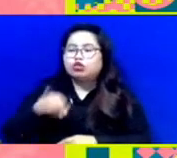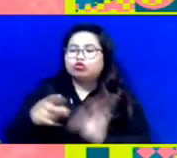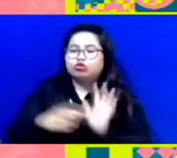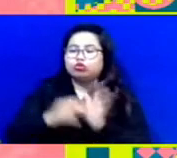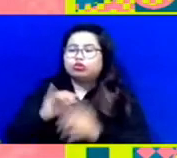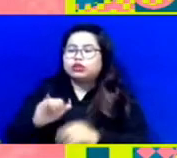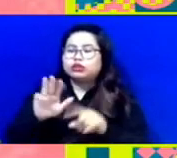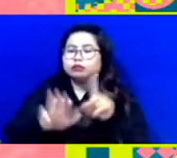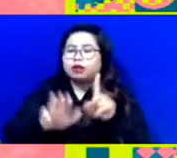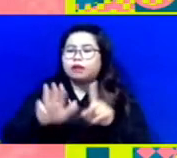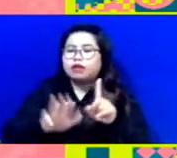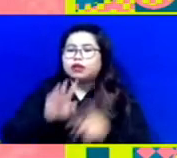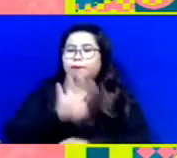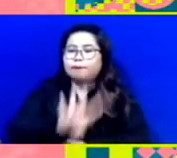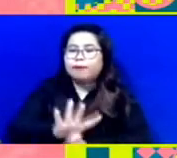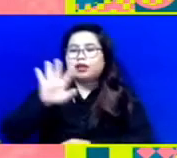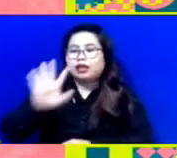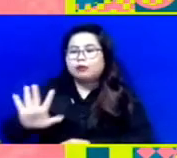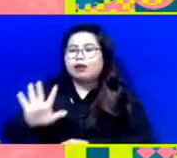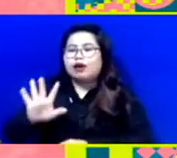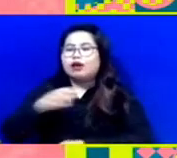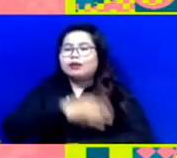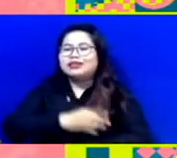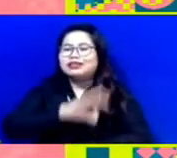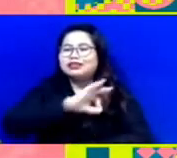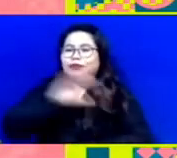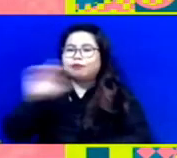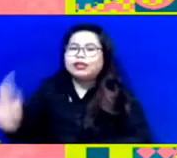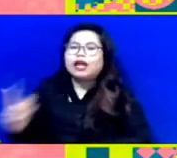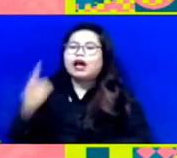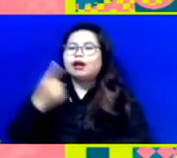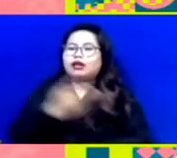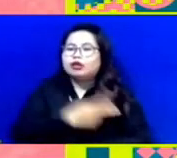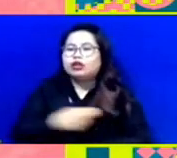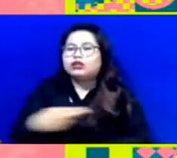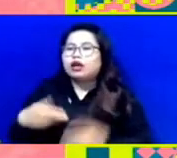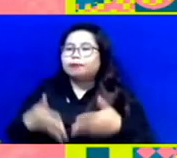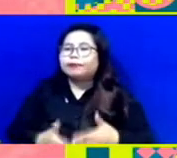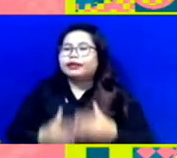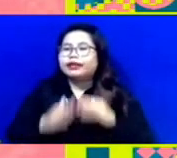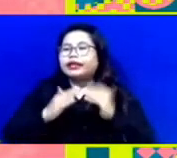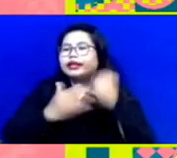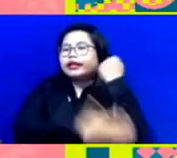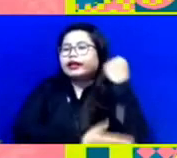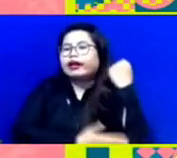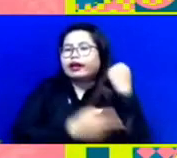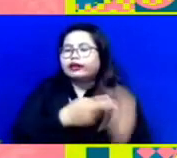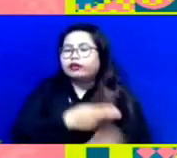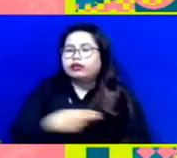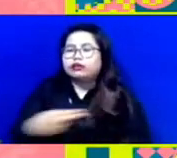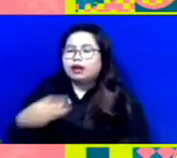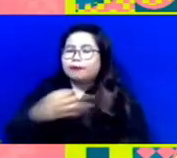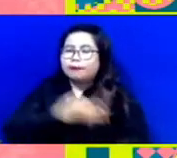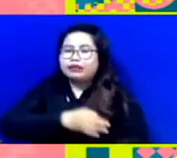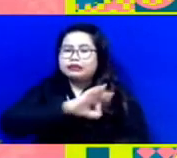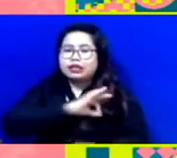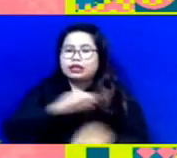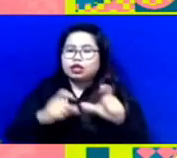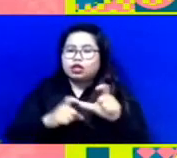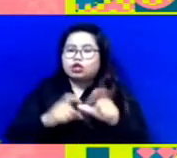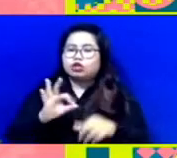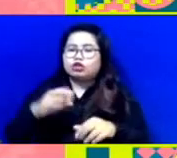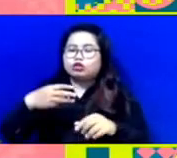president Sukarno and founding fathers, who actually gave the speech about the birth of